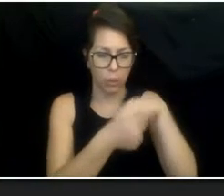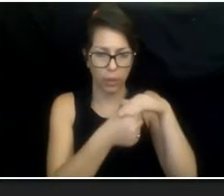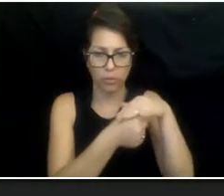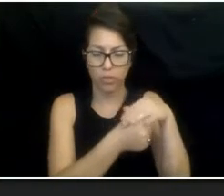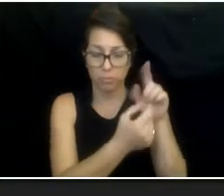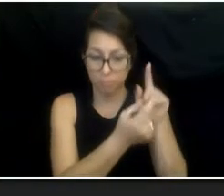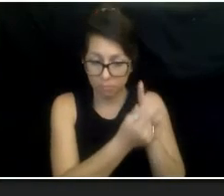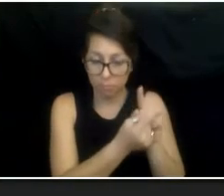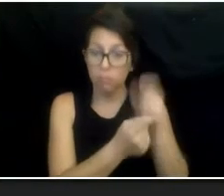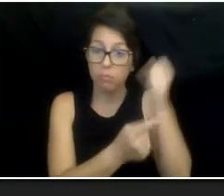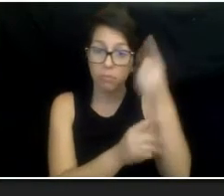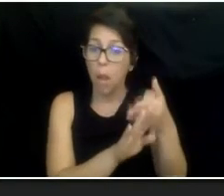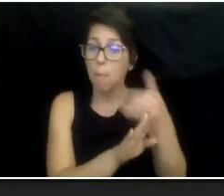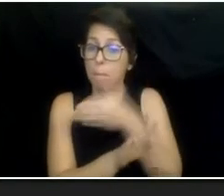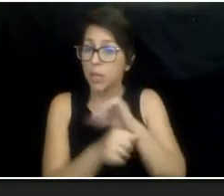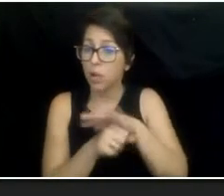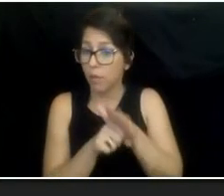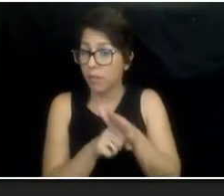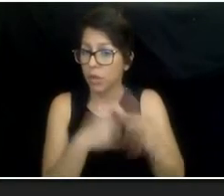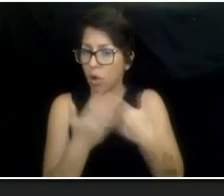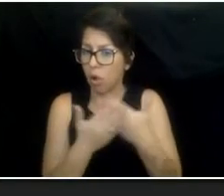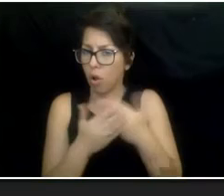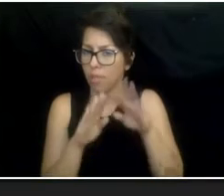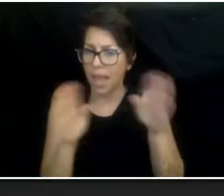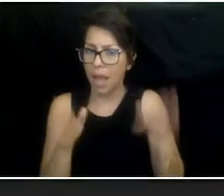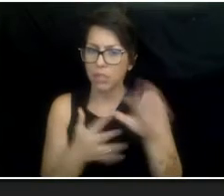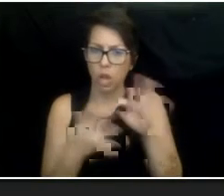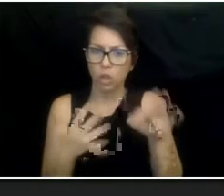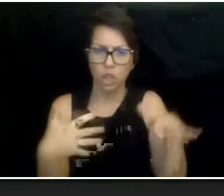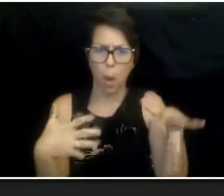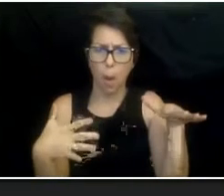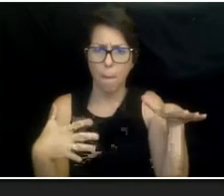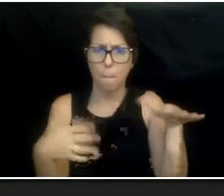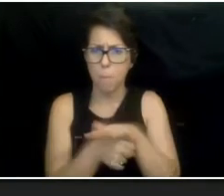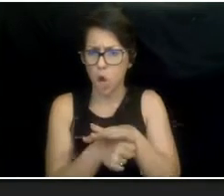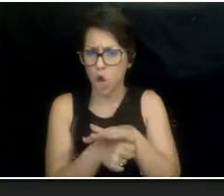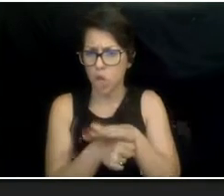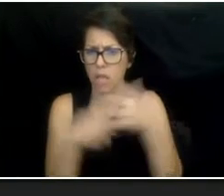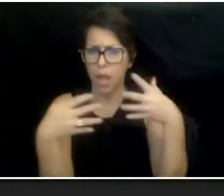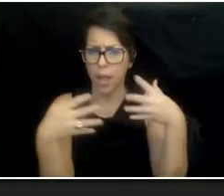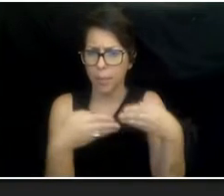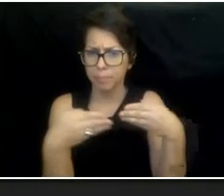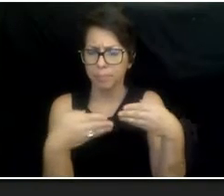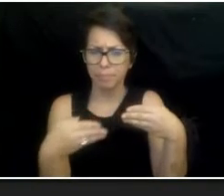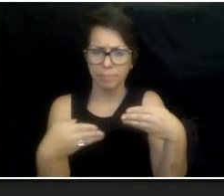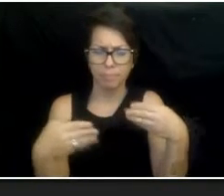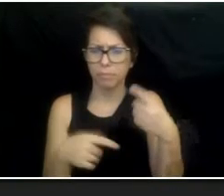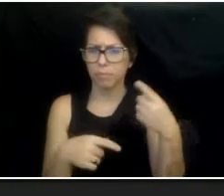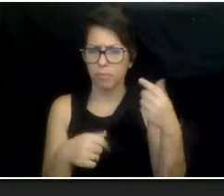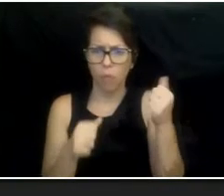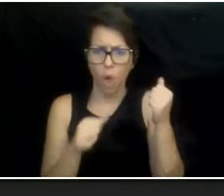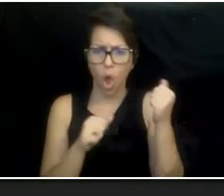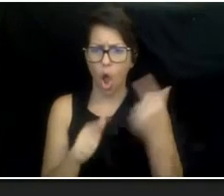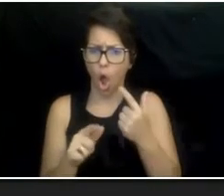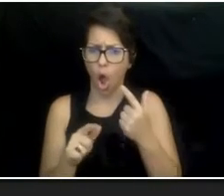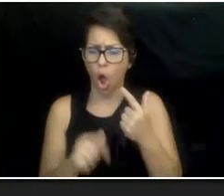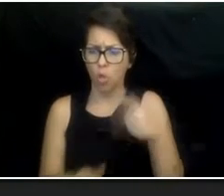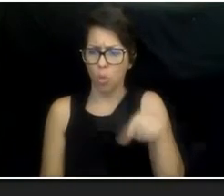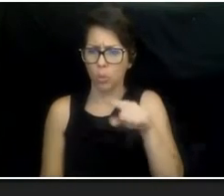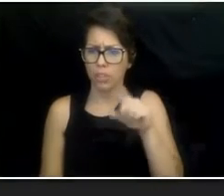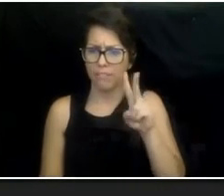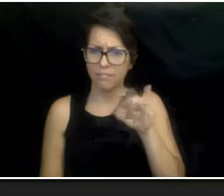up I'm just making examples of these questions were asked have we further opened up our hotels other safety